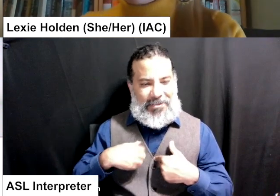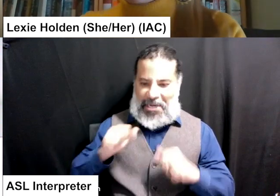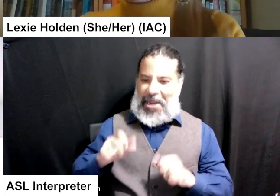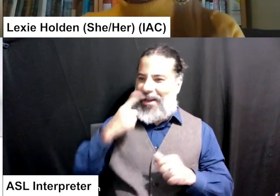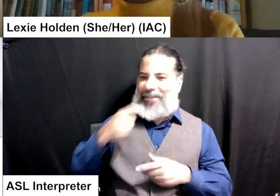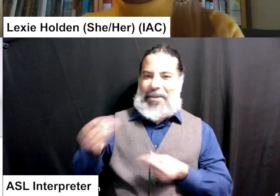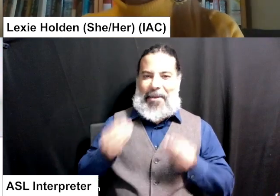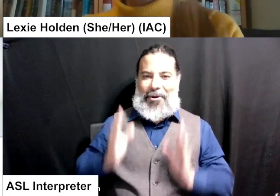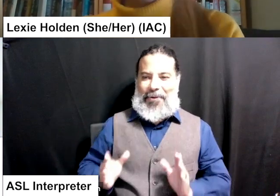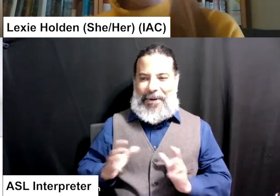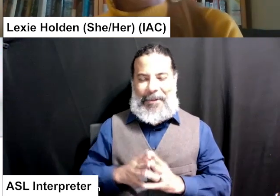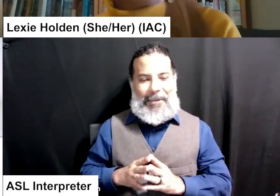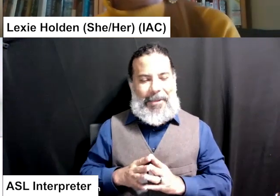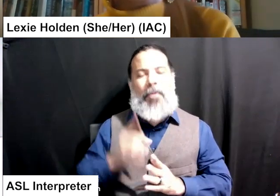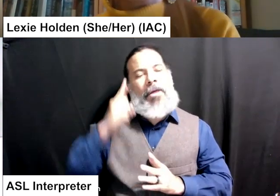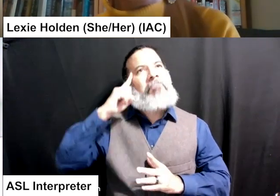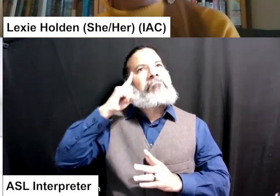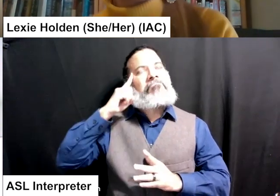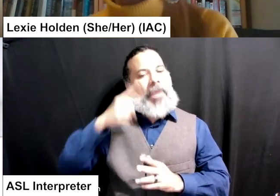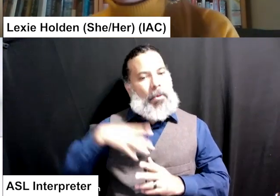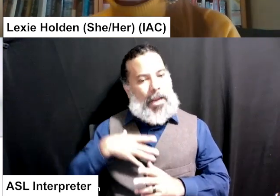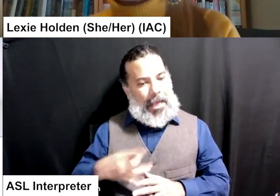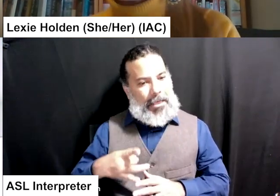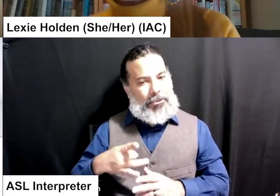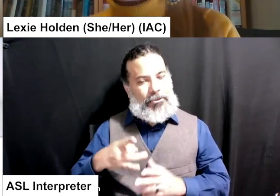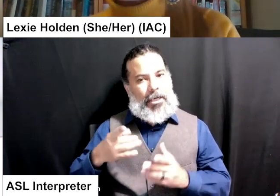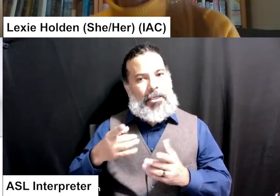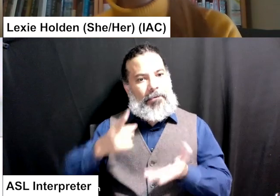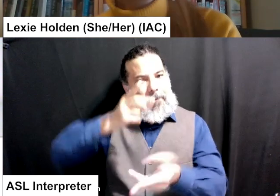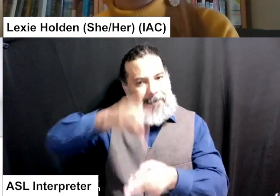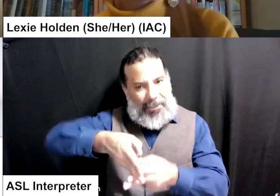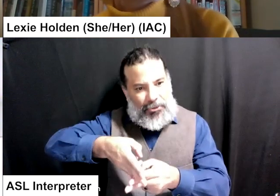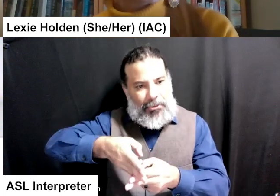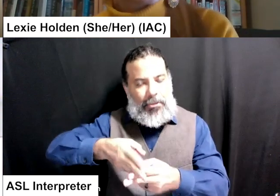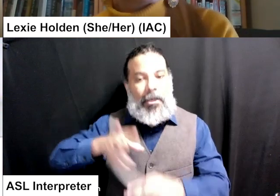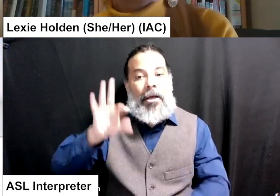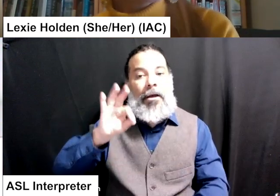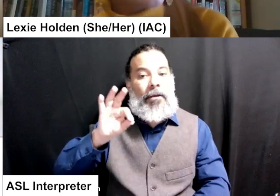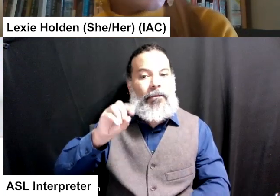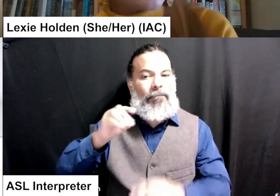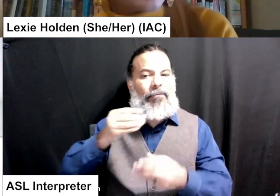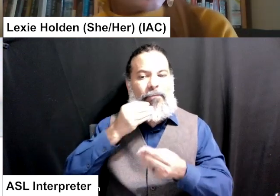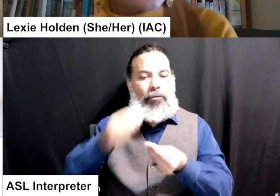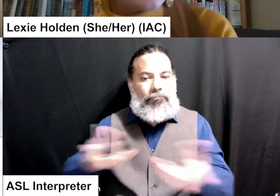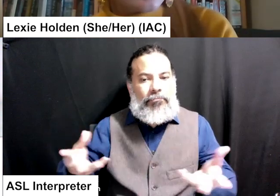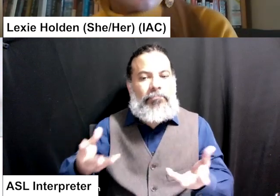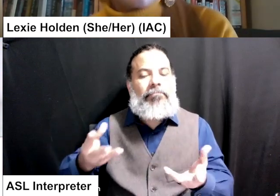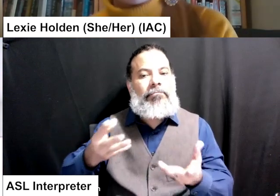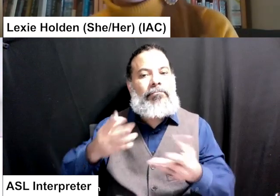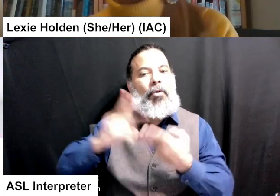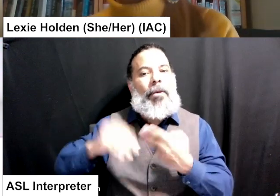moderator. And something that I would really like to lift up is the food distribution program on Indian